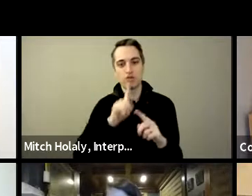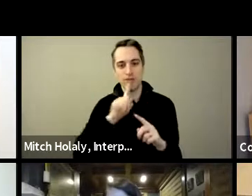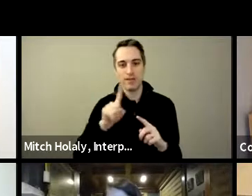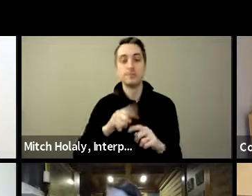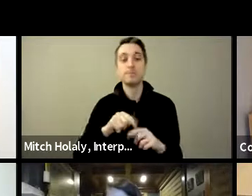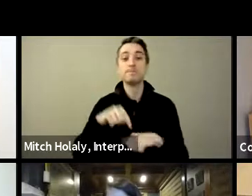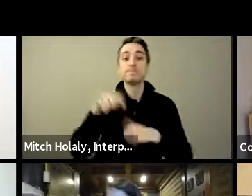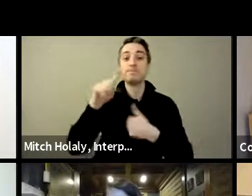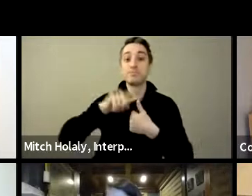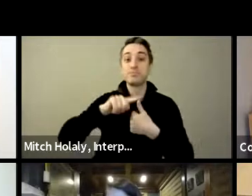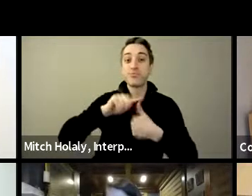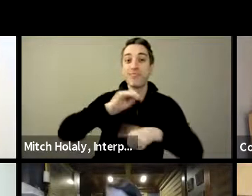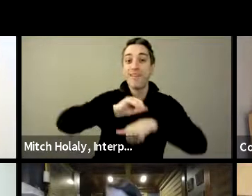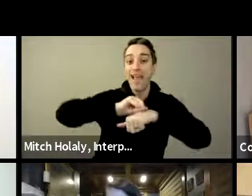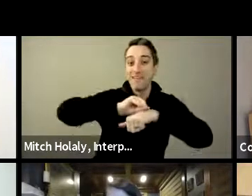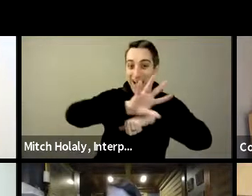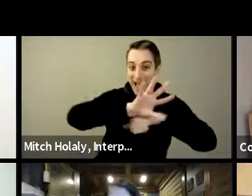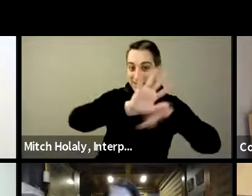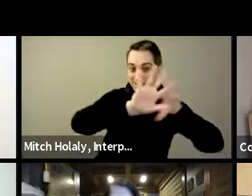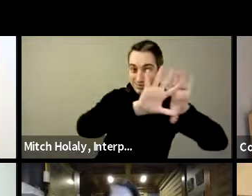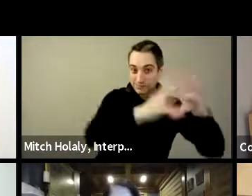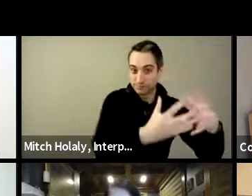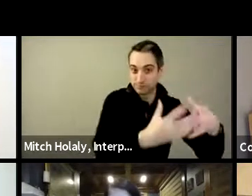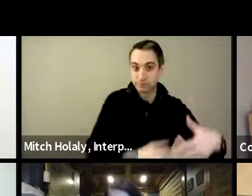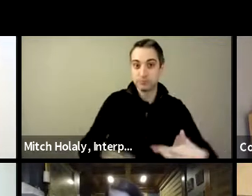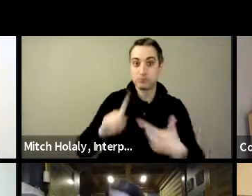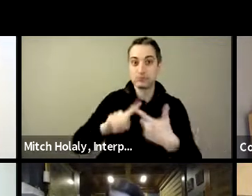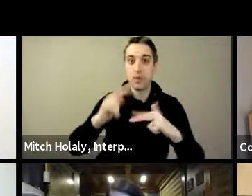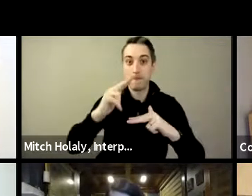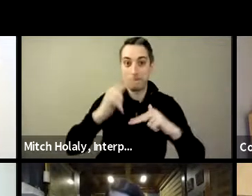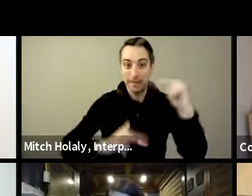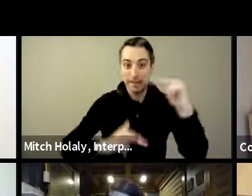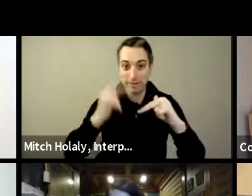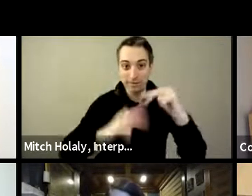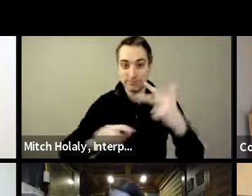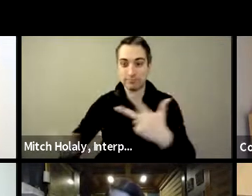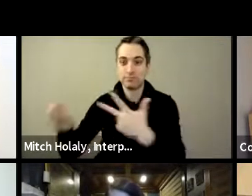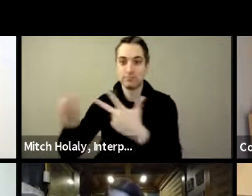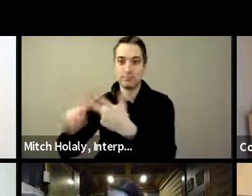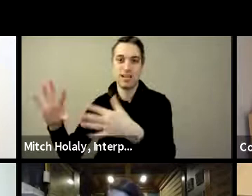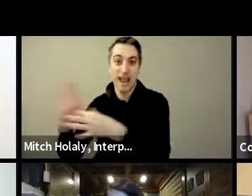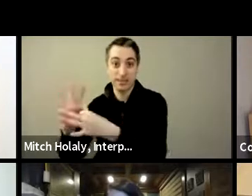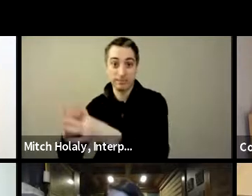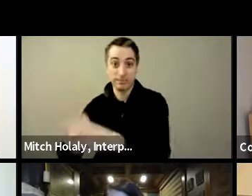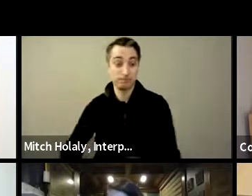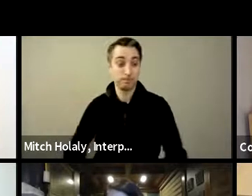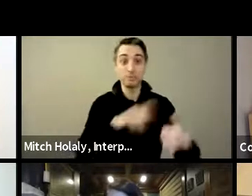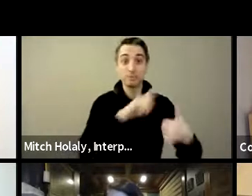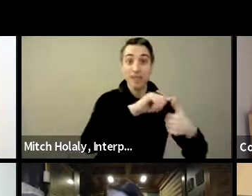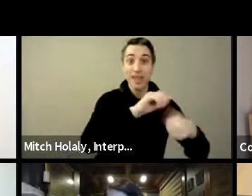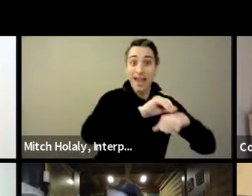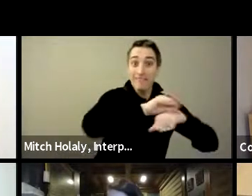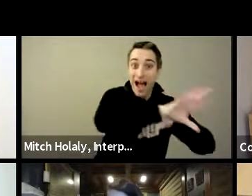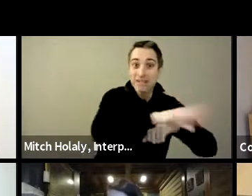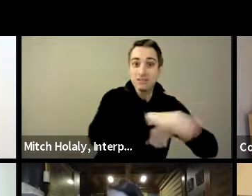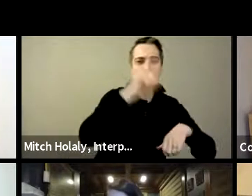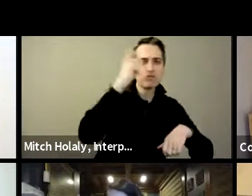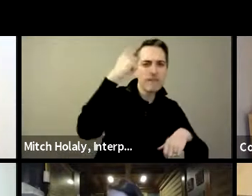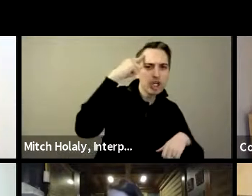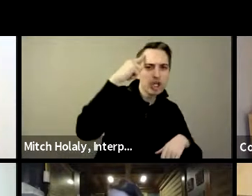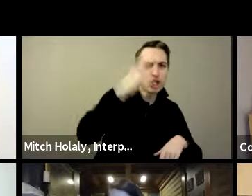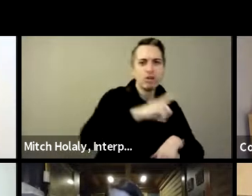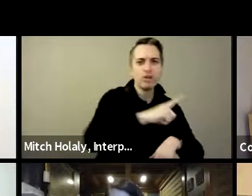connect. So part of our reason is to advise the governor, the legislature, and then the different